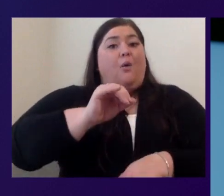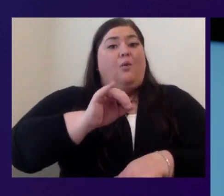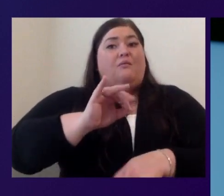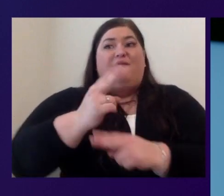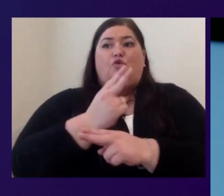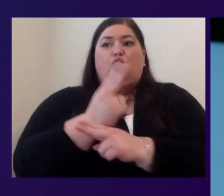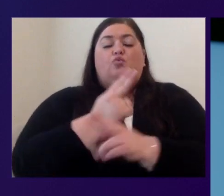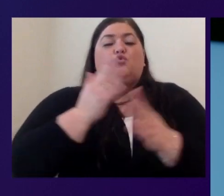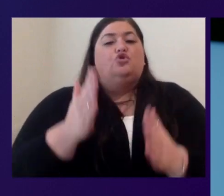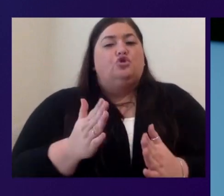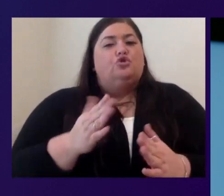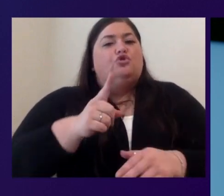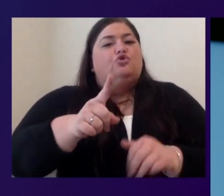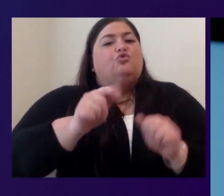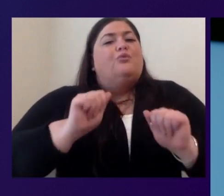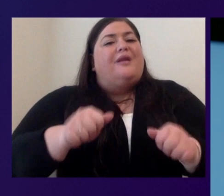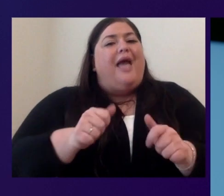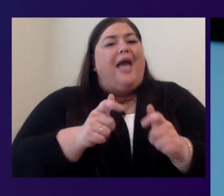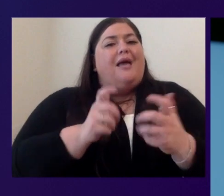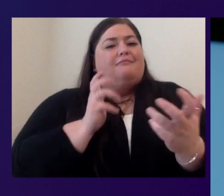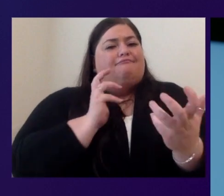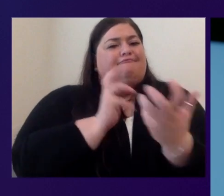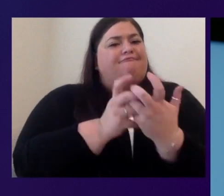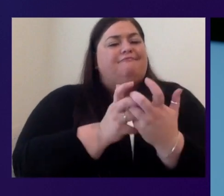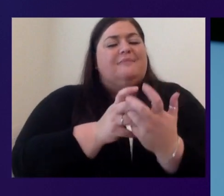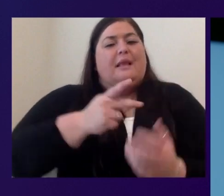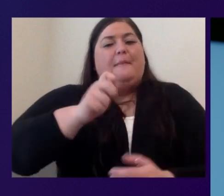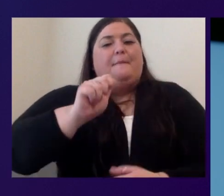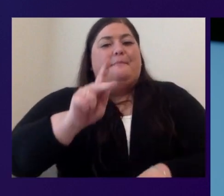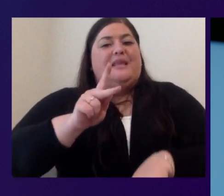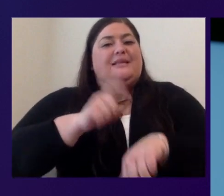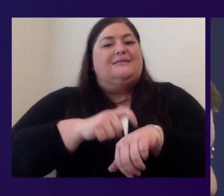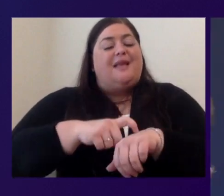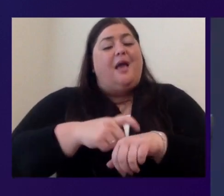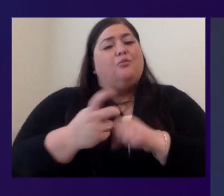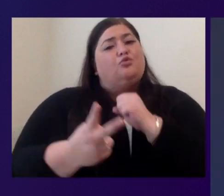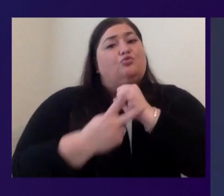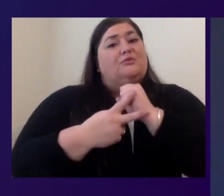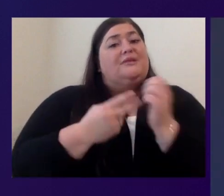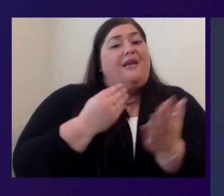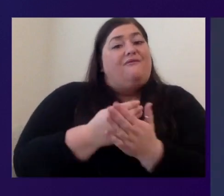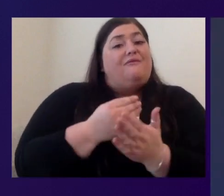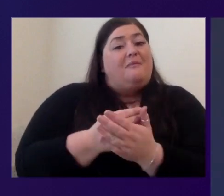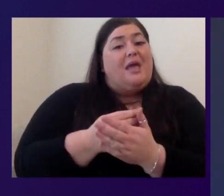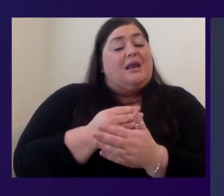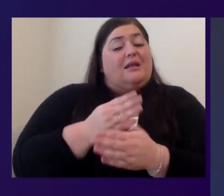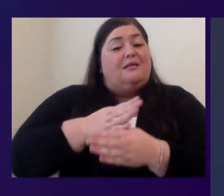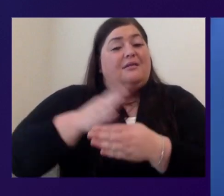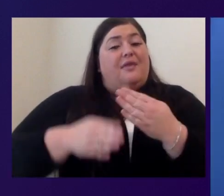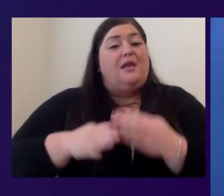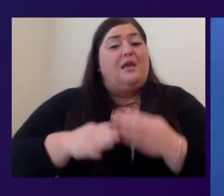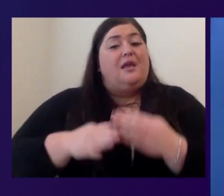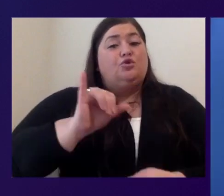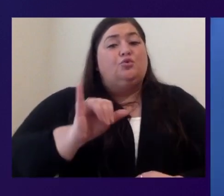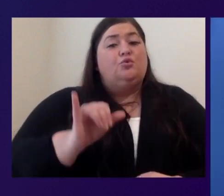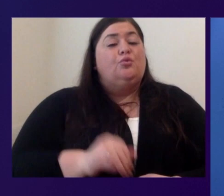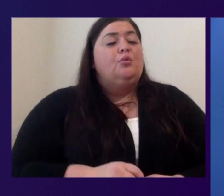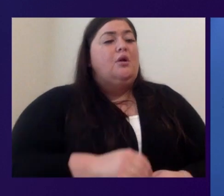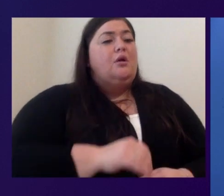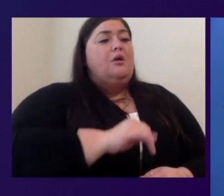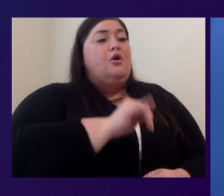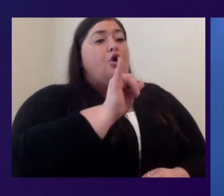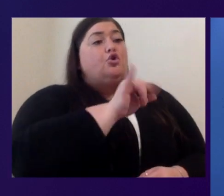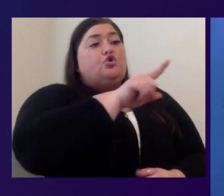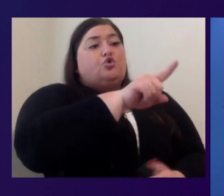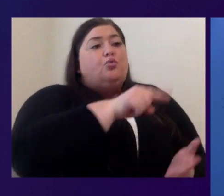back and save costs when that peak time is passed. And that way we are promising the you pay only for the compute